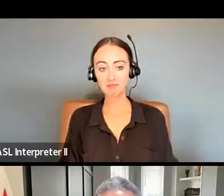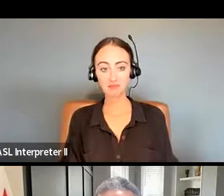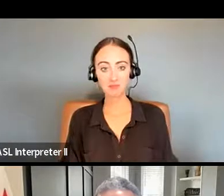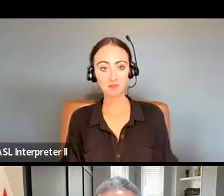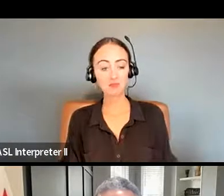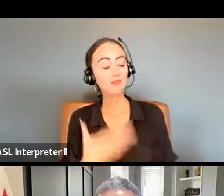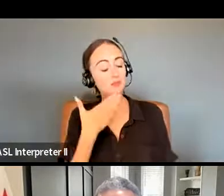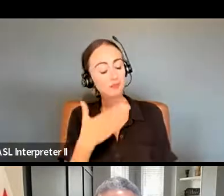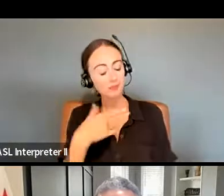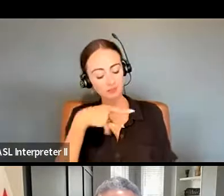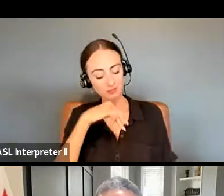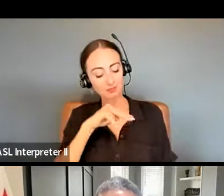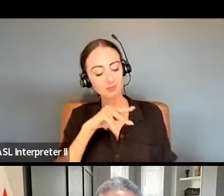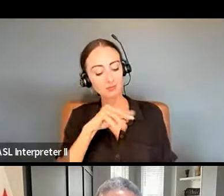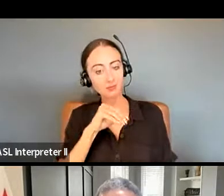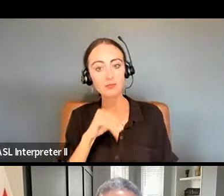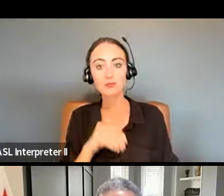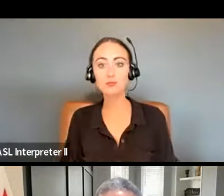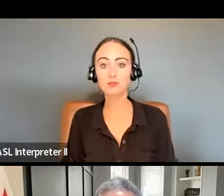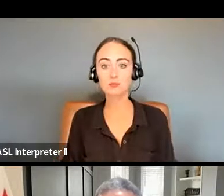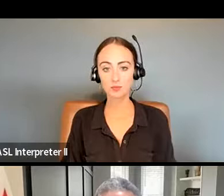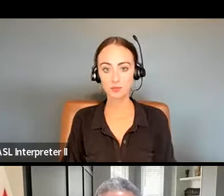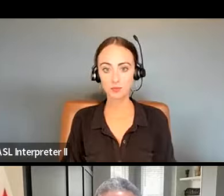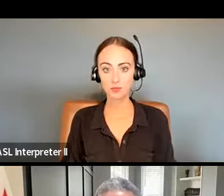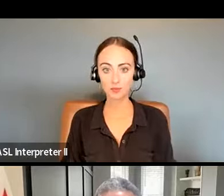Thank you, Councilmember Pinto.